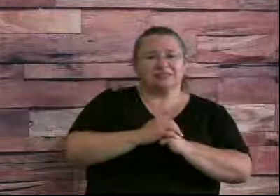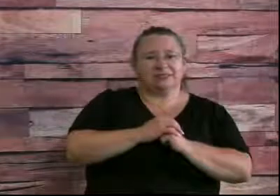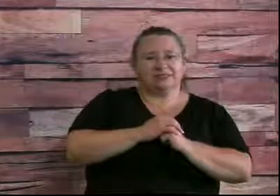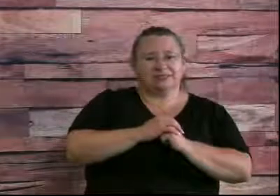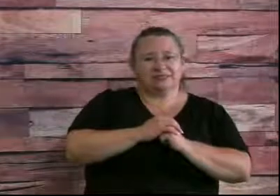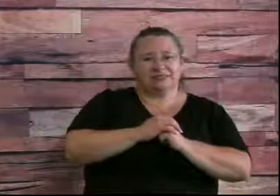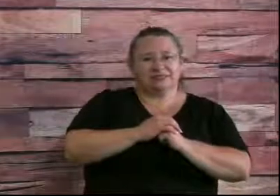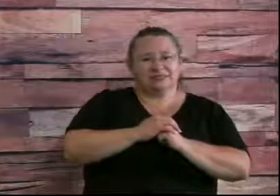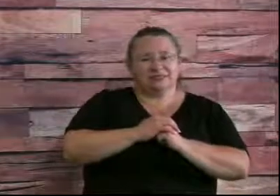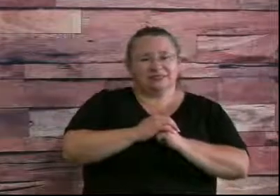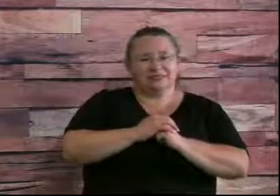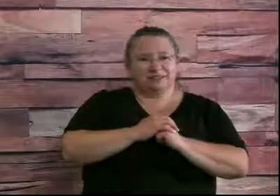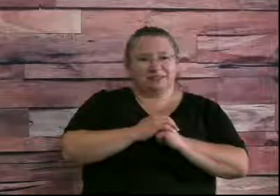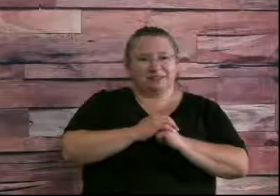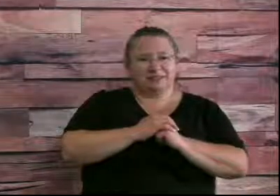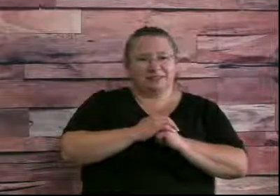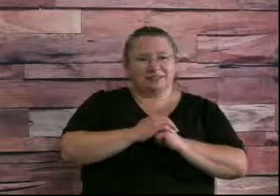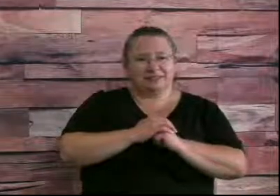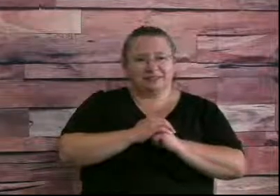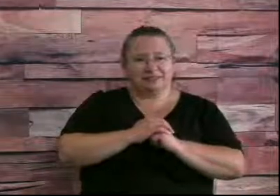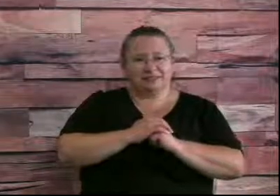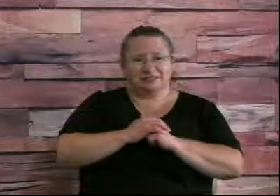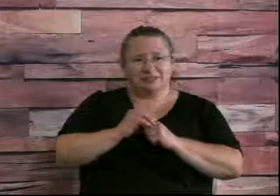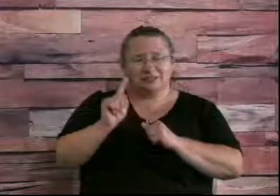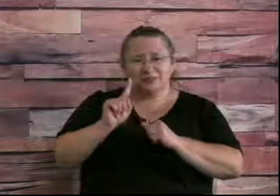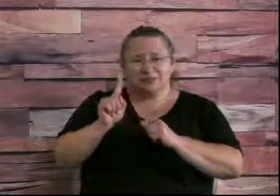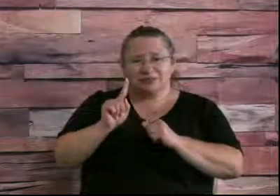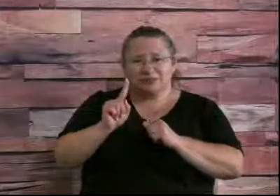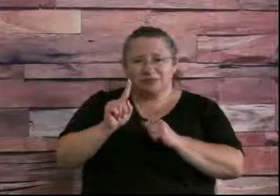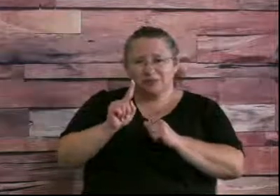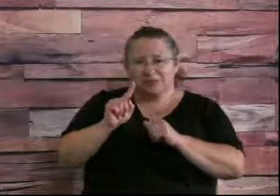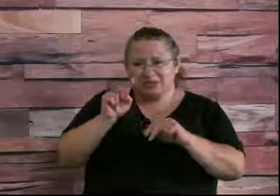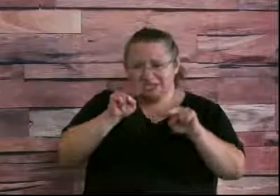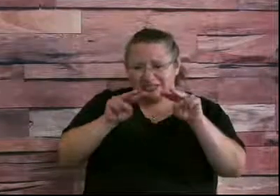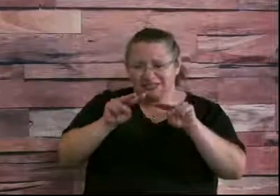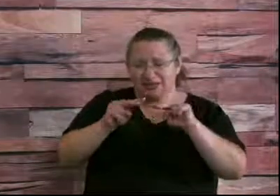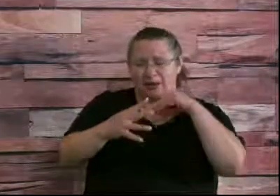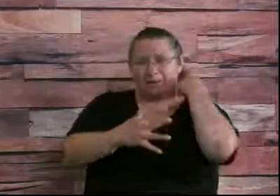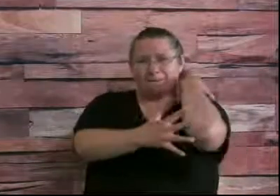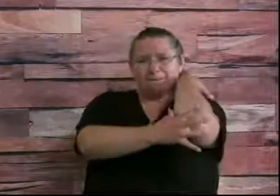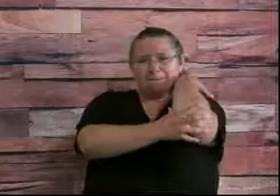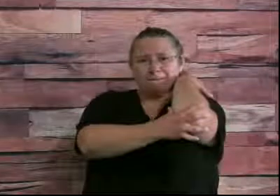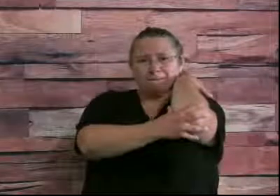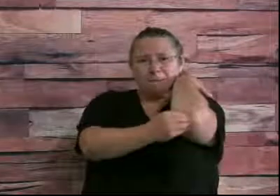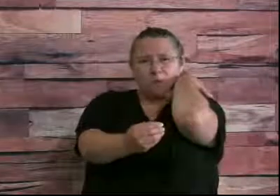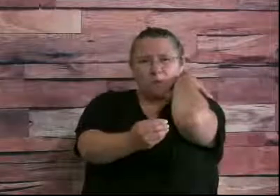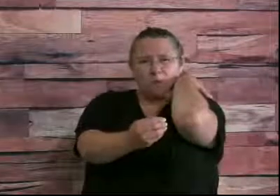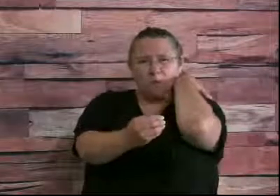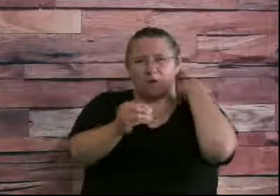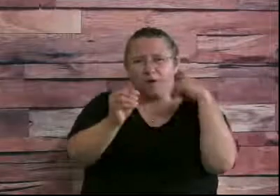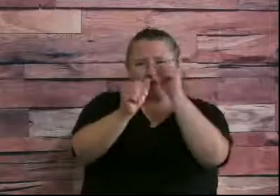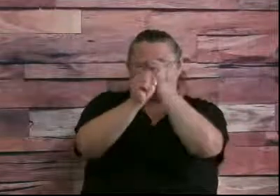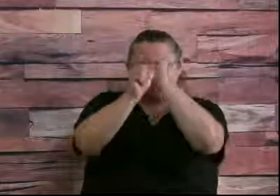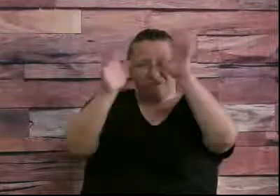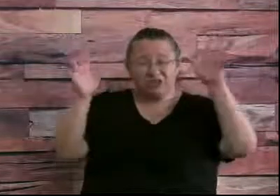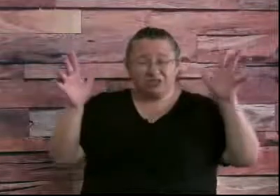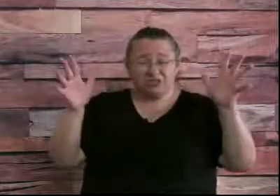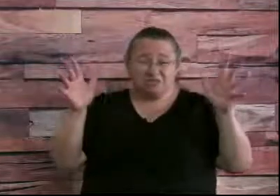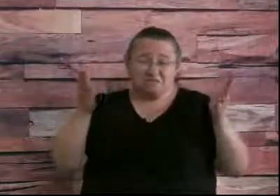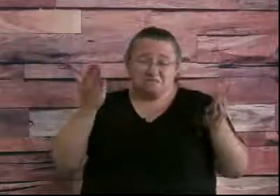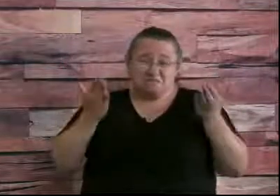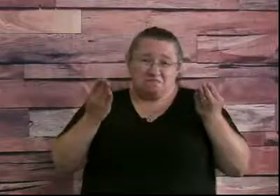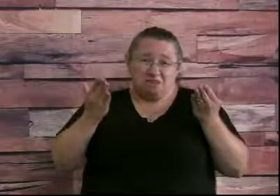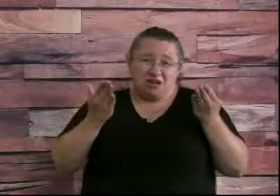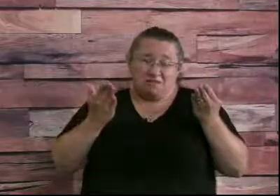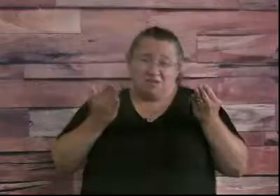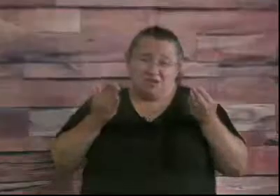There's a lot of things where we can cast a pretty poor vision. We might even be casting the vision that you have to